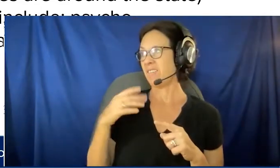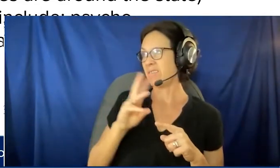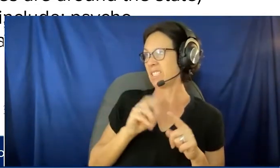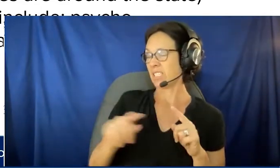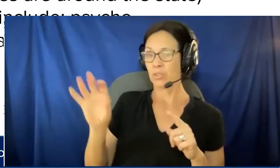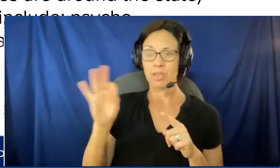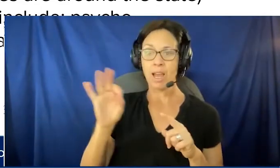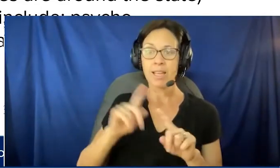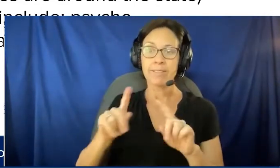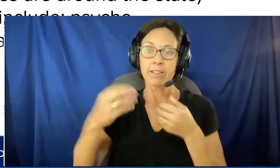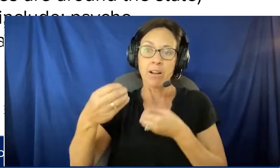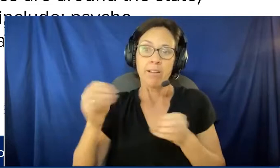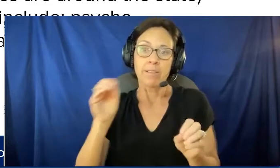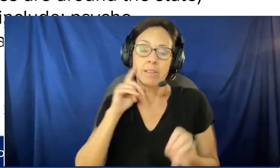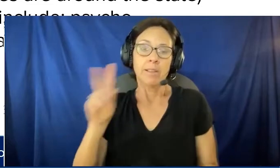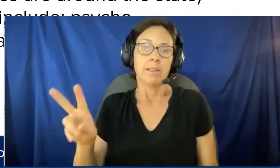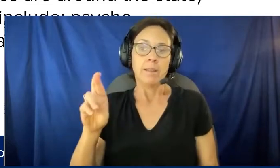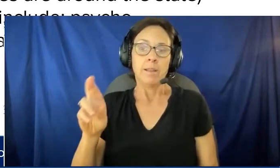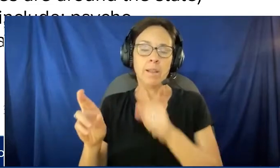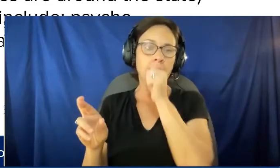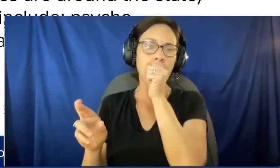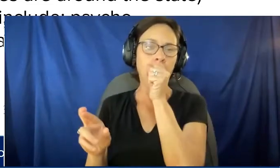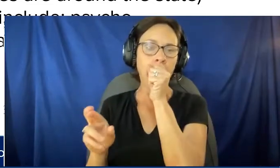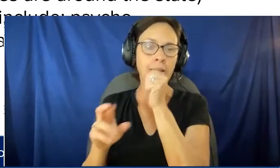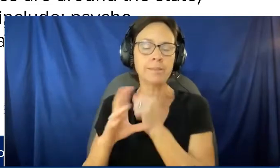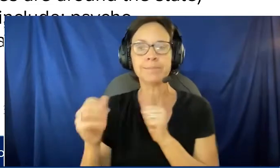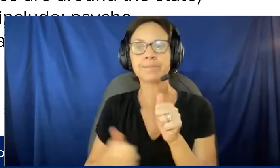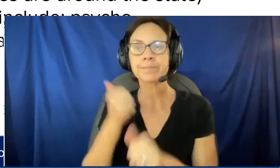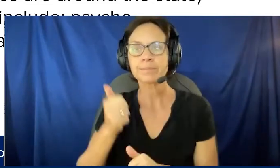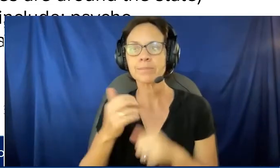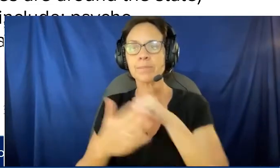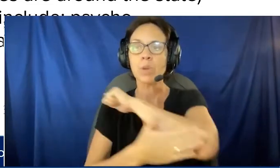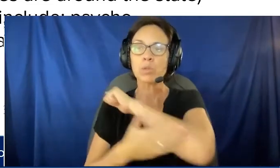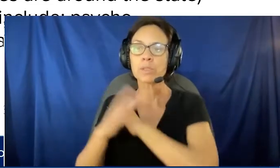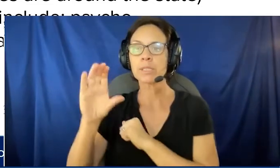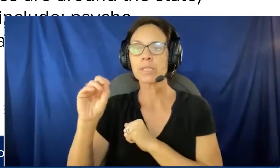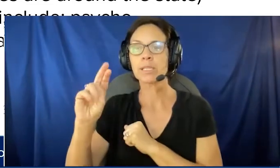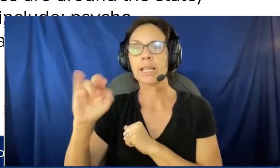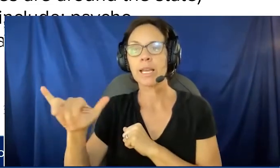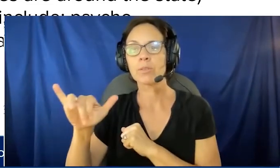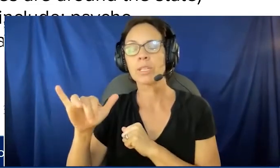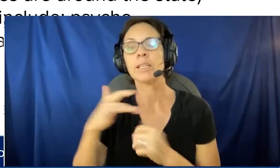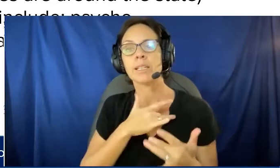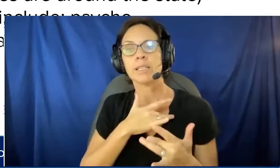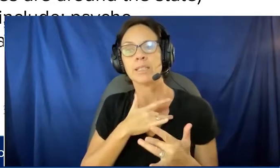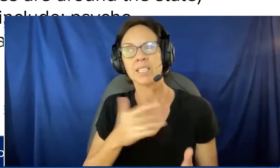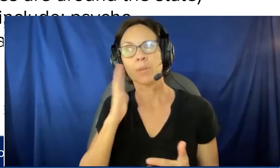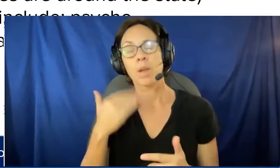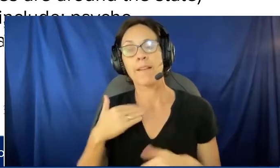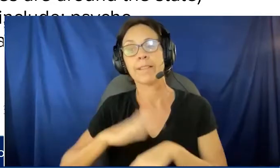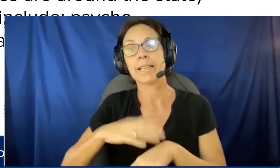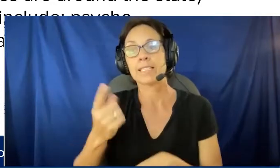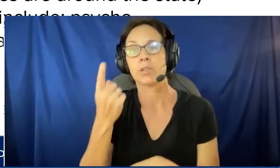9 different offices. And then most counties have at least one VR